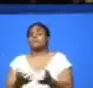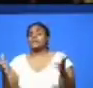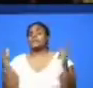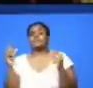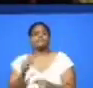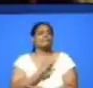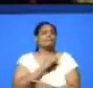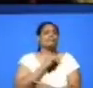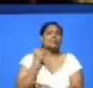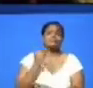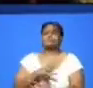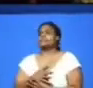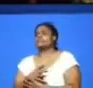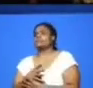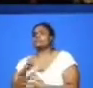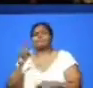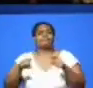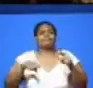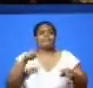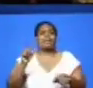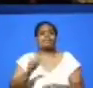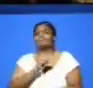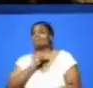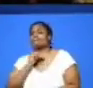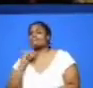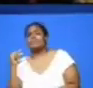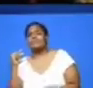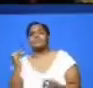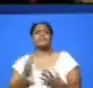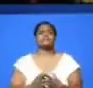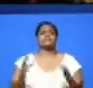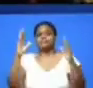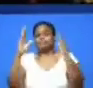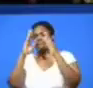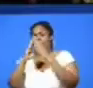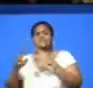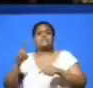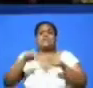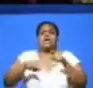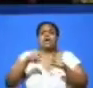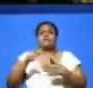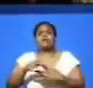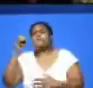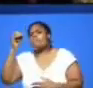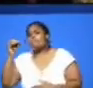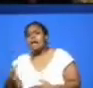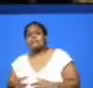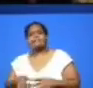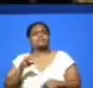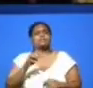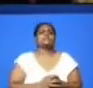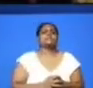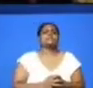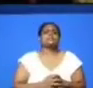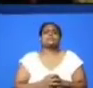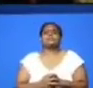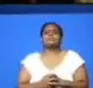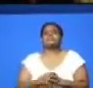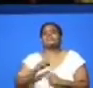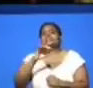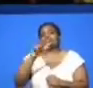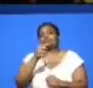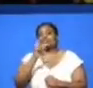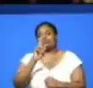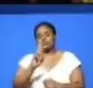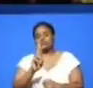Bishop. Hear me, Priest. Hear me, Prelate. Hear me, Pastor. Jeremiah